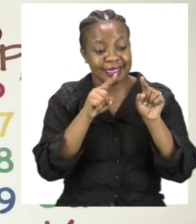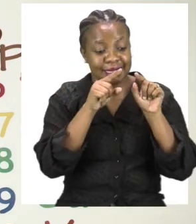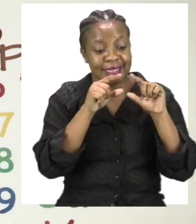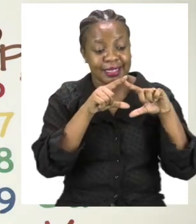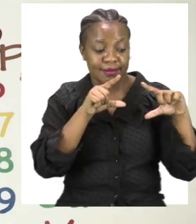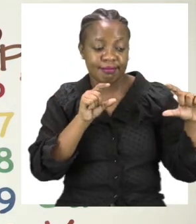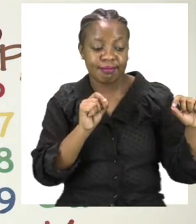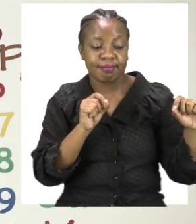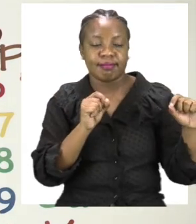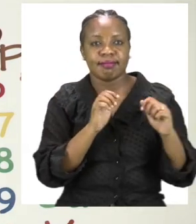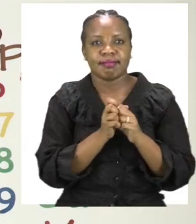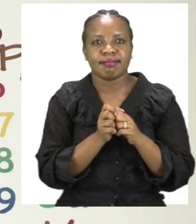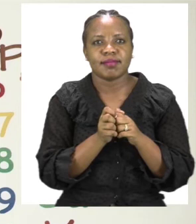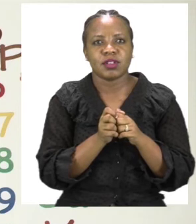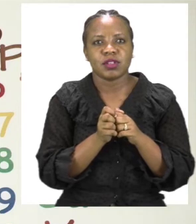word on the line.